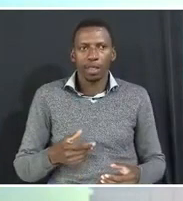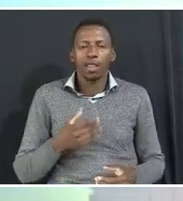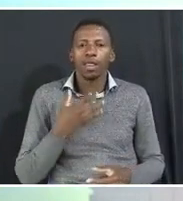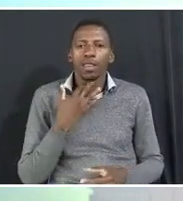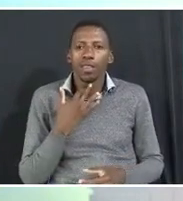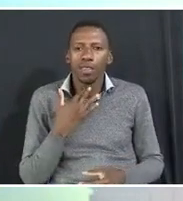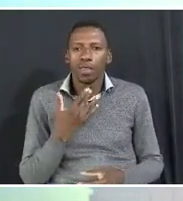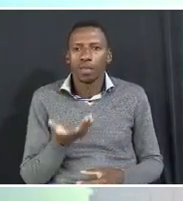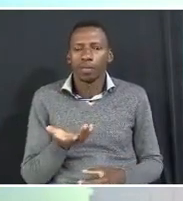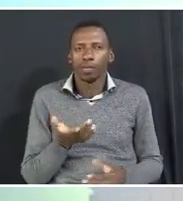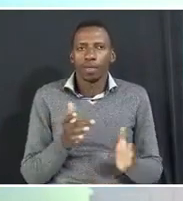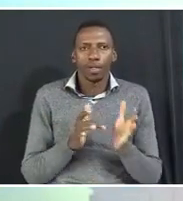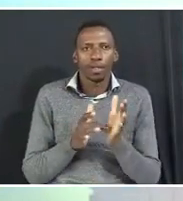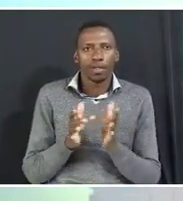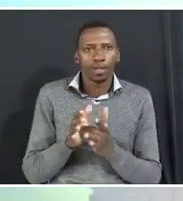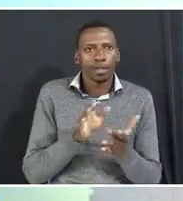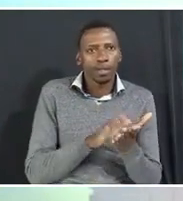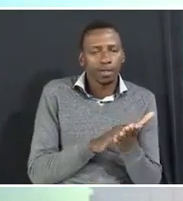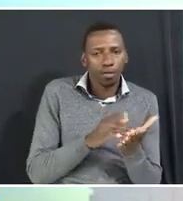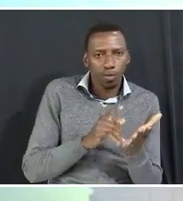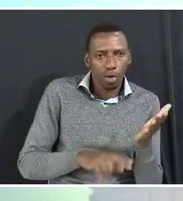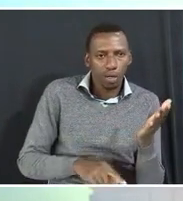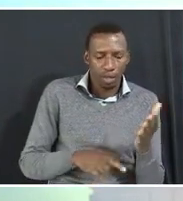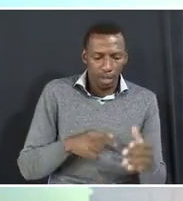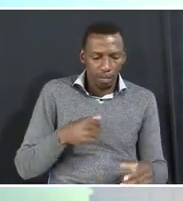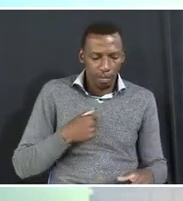be suggesting that